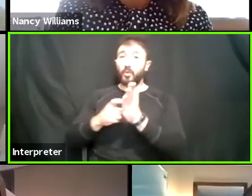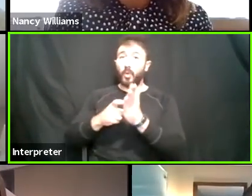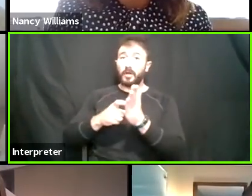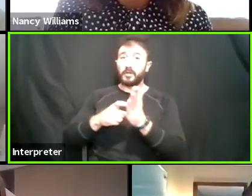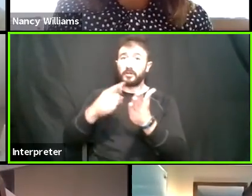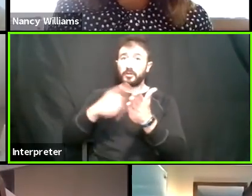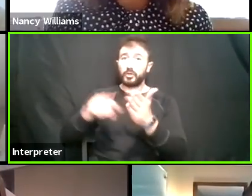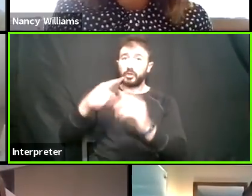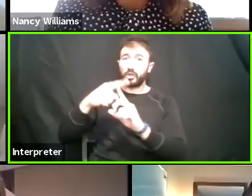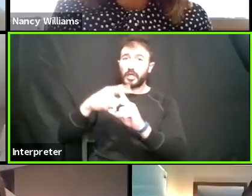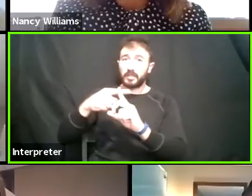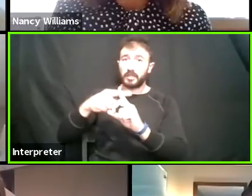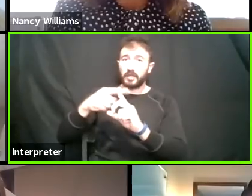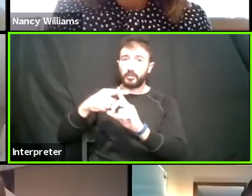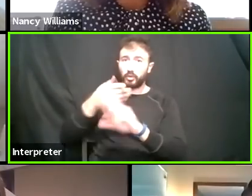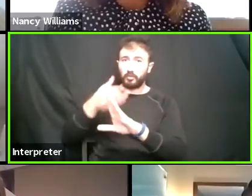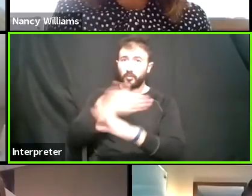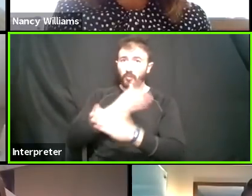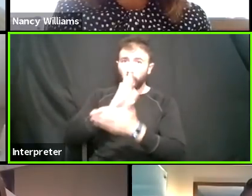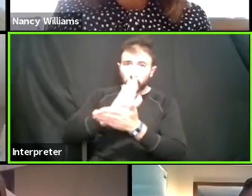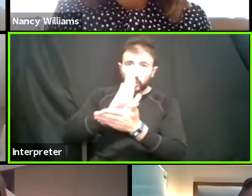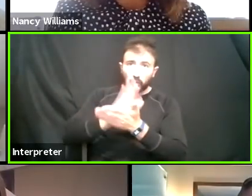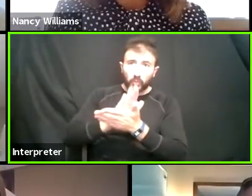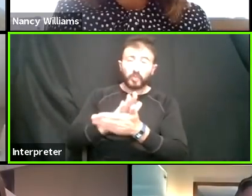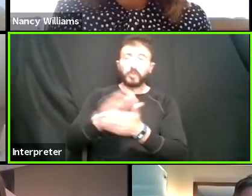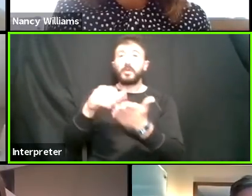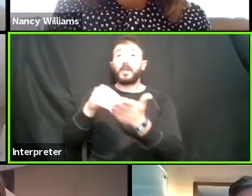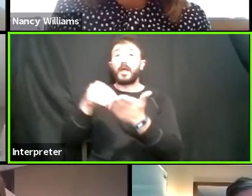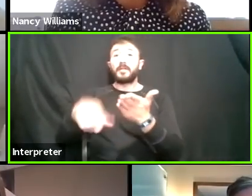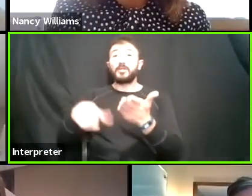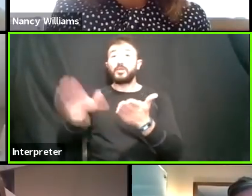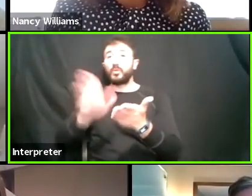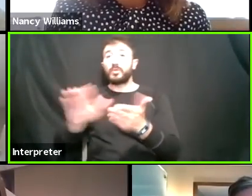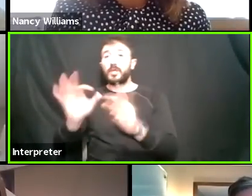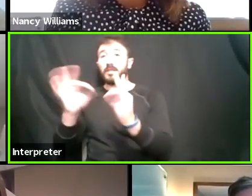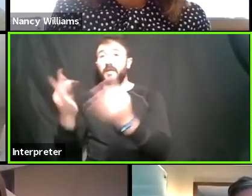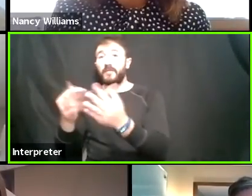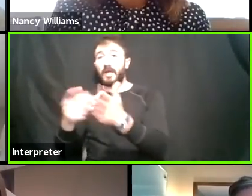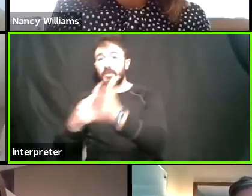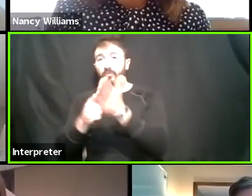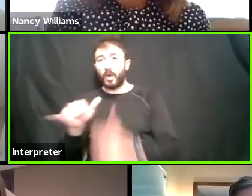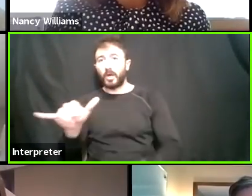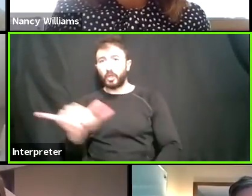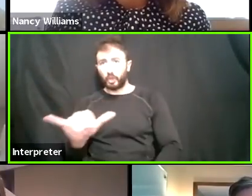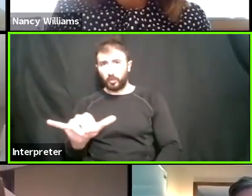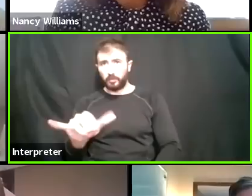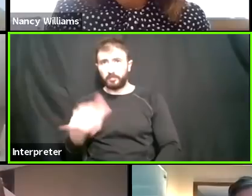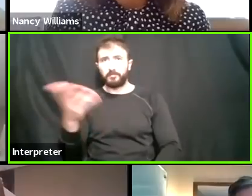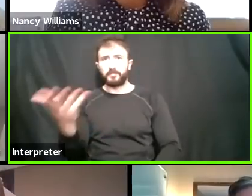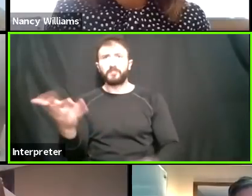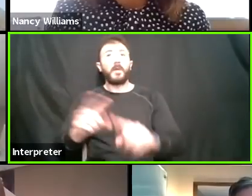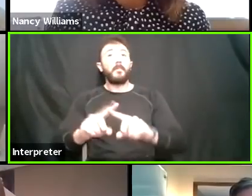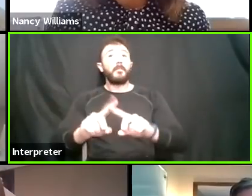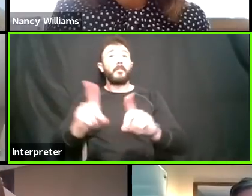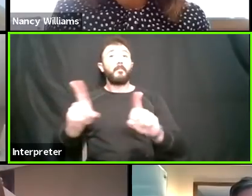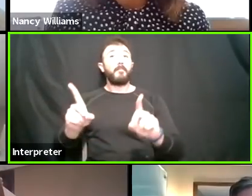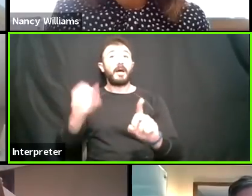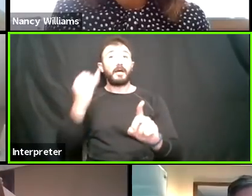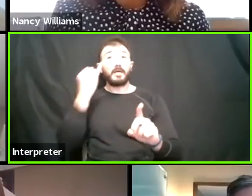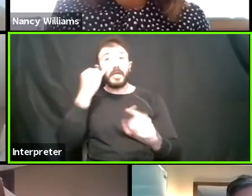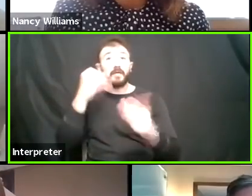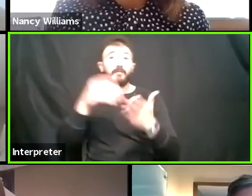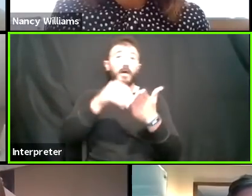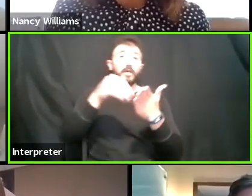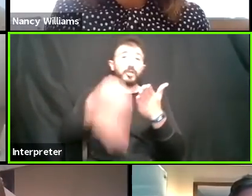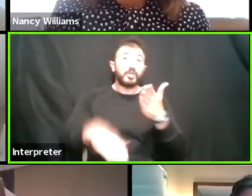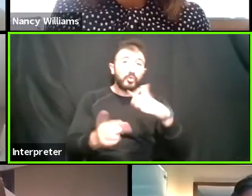and students' families are supposed to do the same thing. But what if, you know, student shows up or a staff member